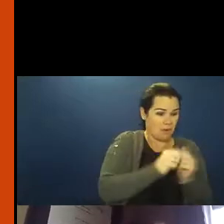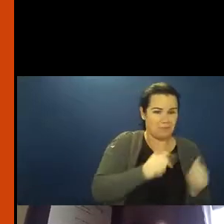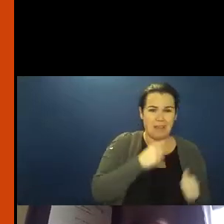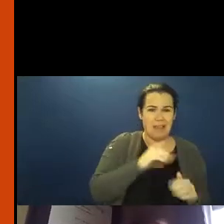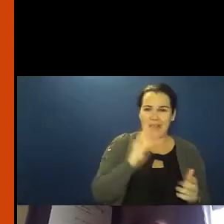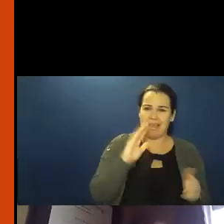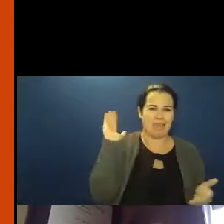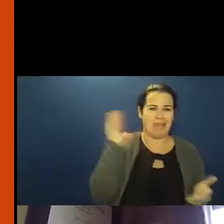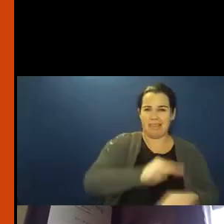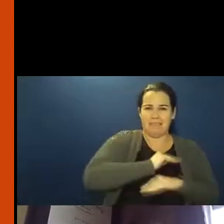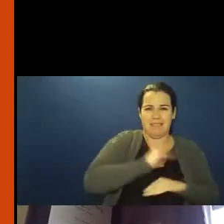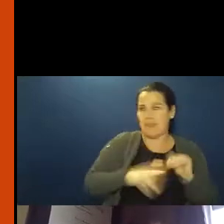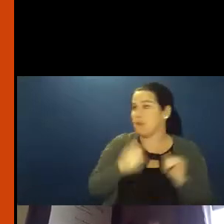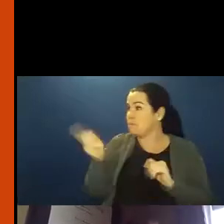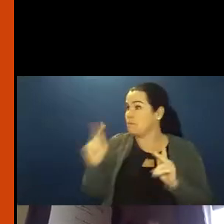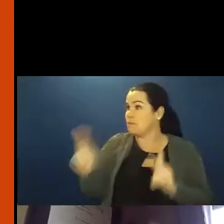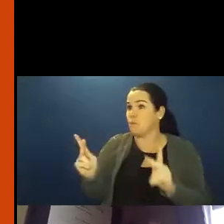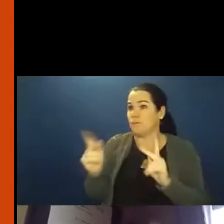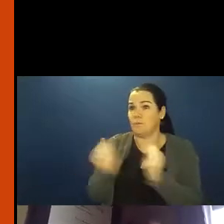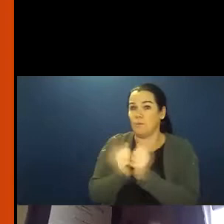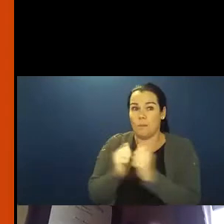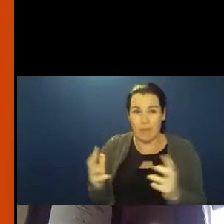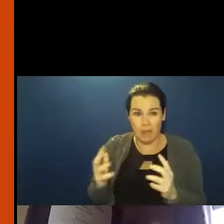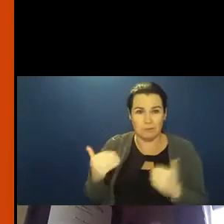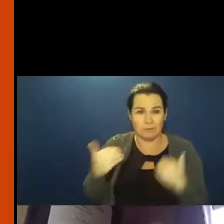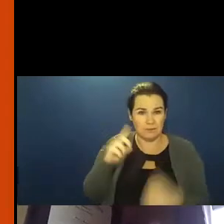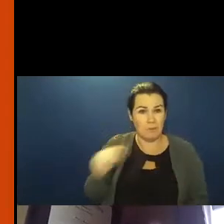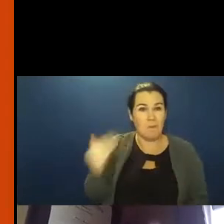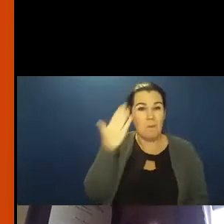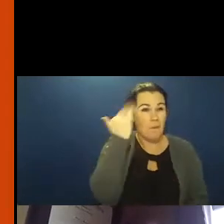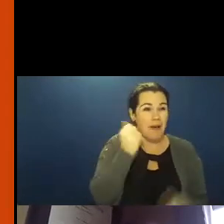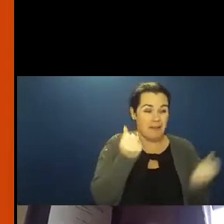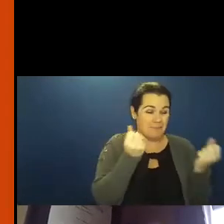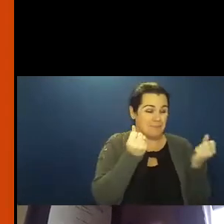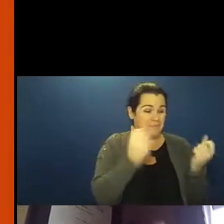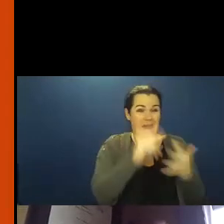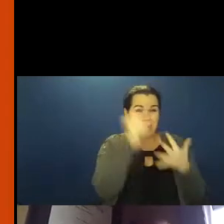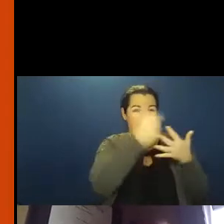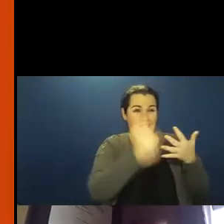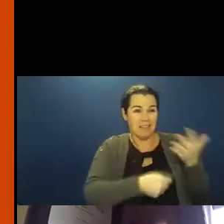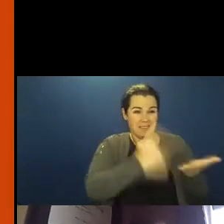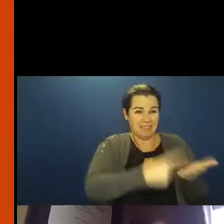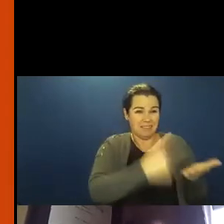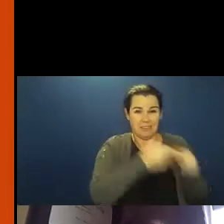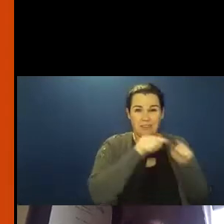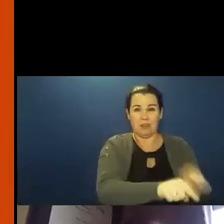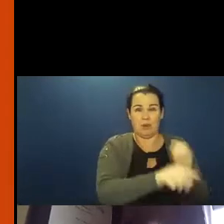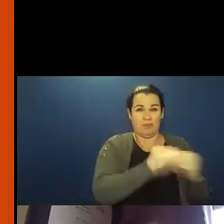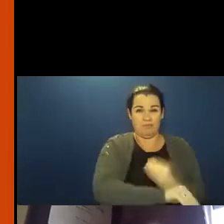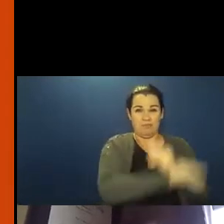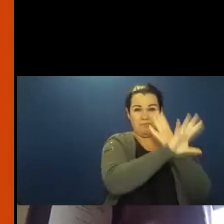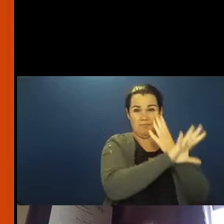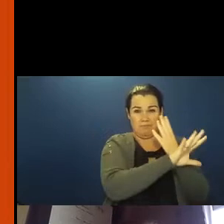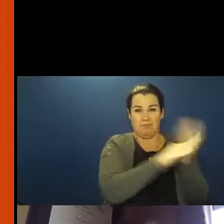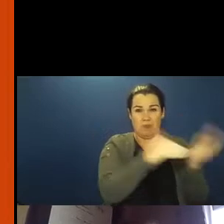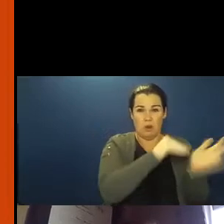disabilities. Potentially likely because the nuance of the factors that needed to be discussed in a telehealth visit couldn't be covered. And Deb Rucker noted